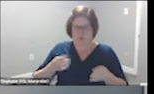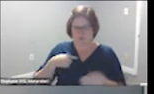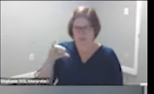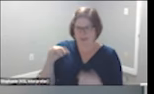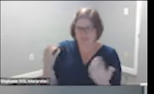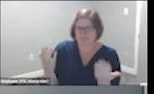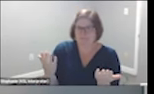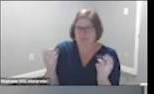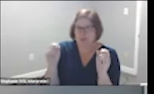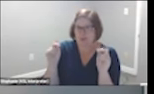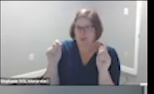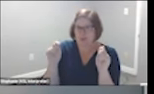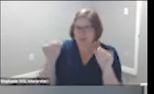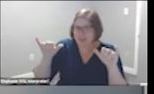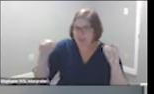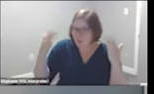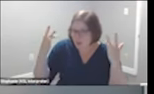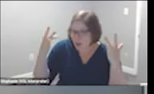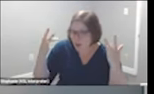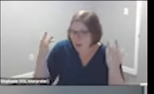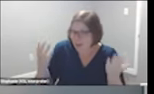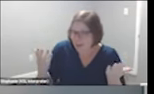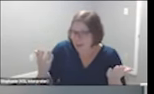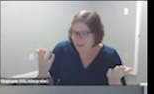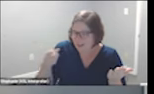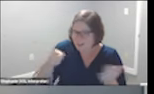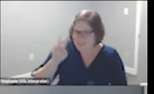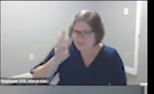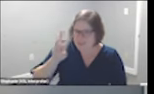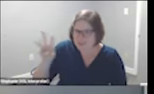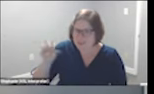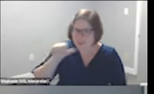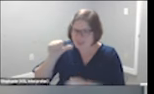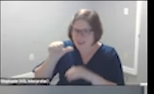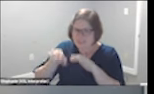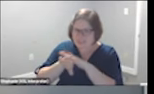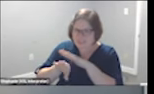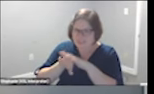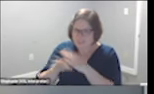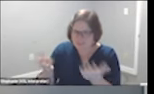okay, why is this website inaccessible? Like,